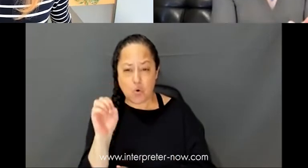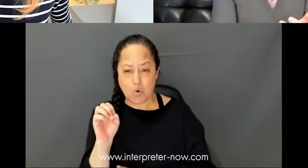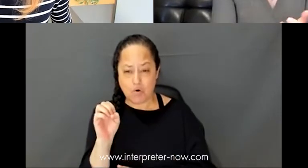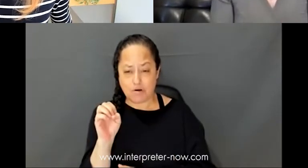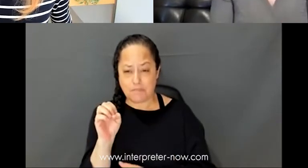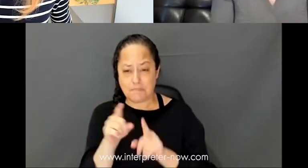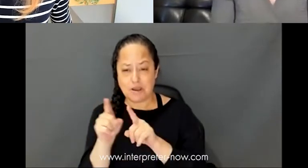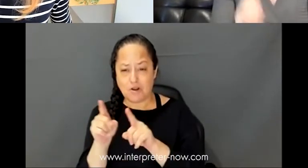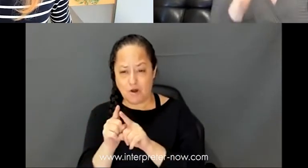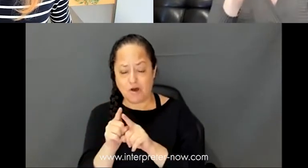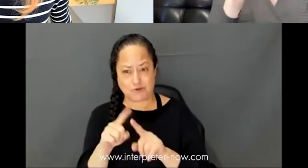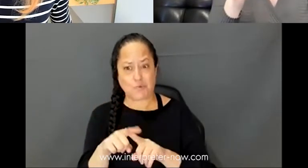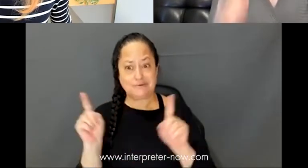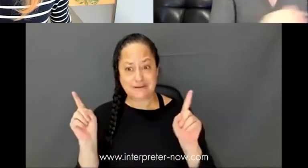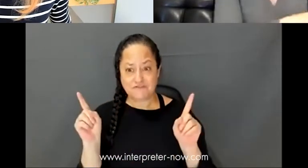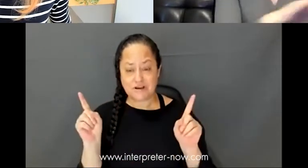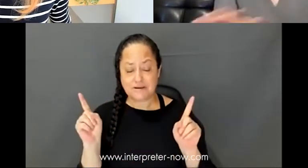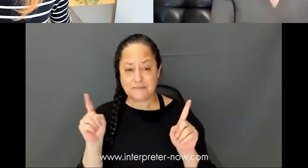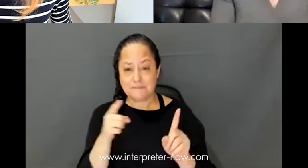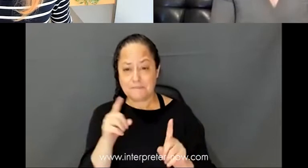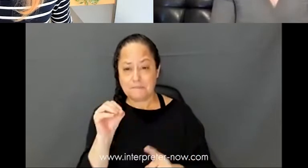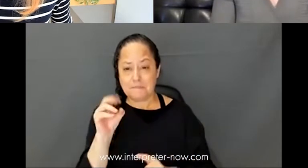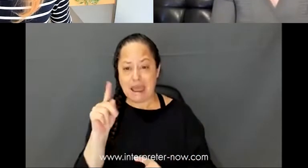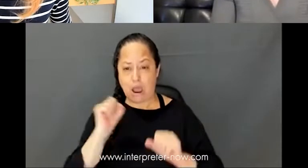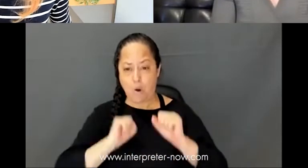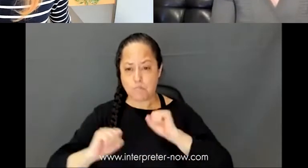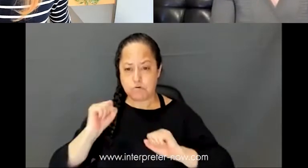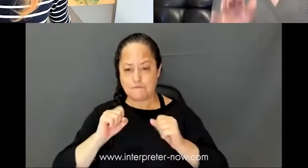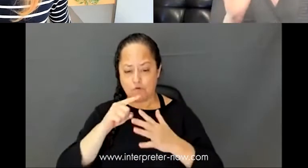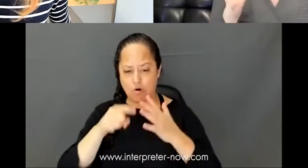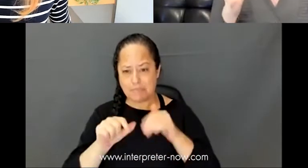also explicit differences, they outperformed all of the other groups.